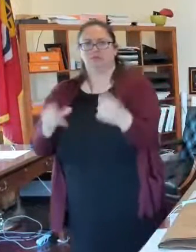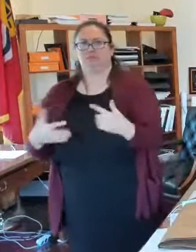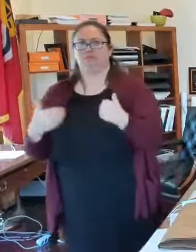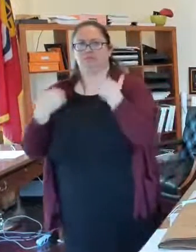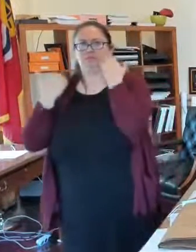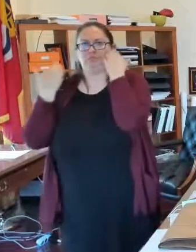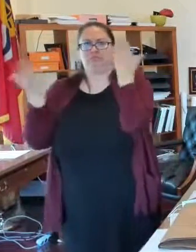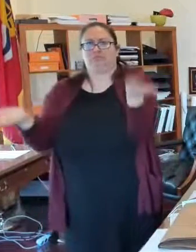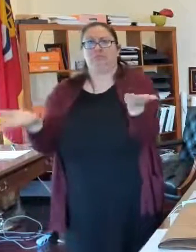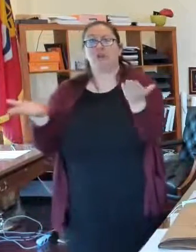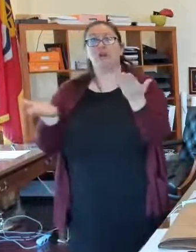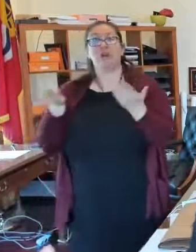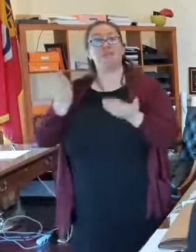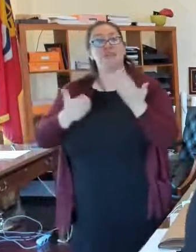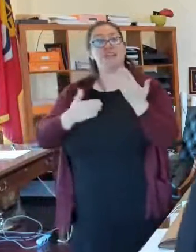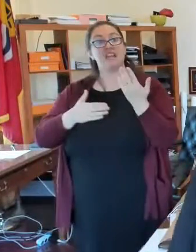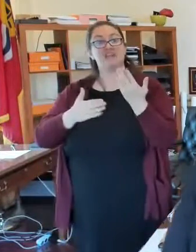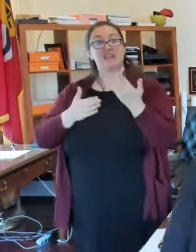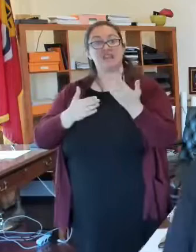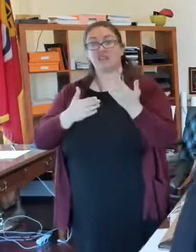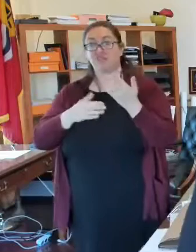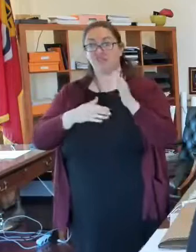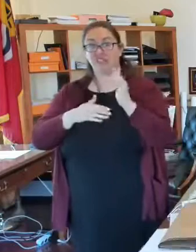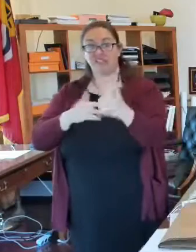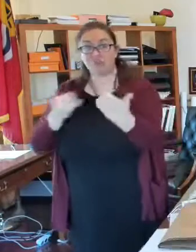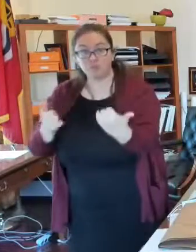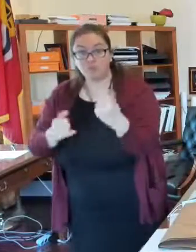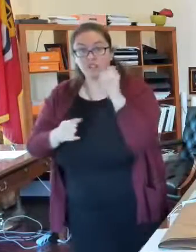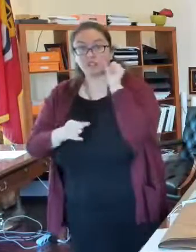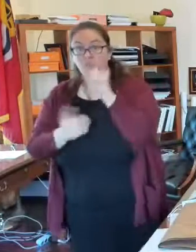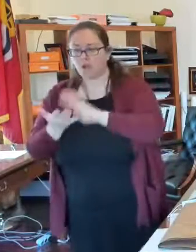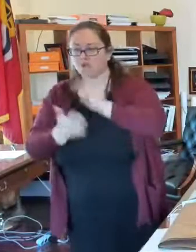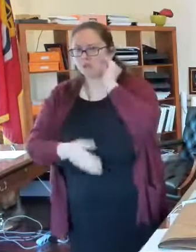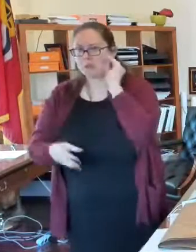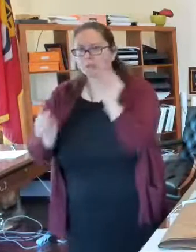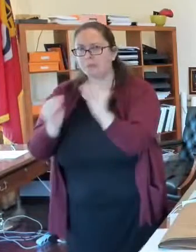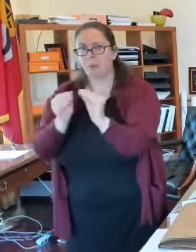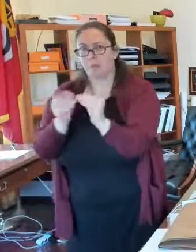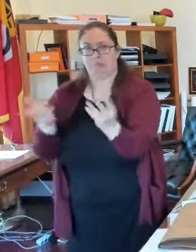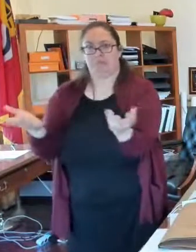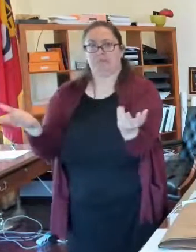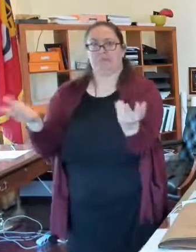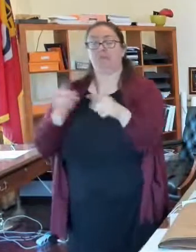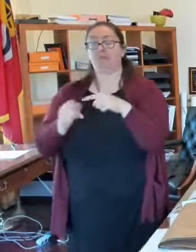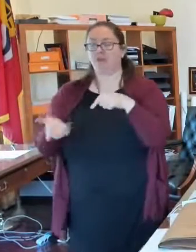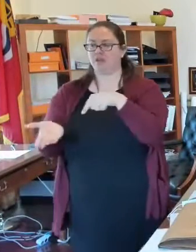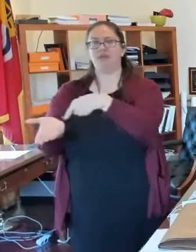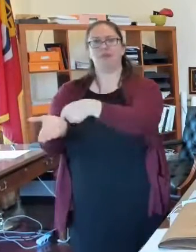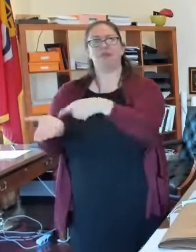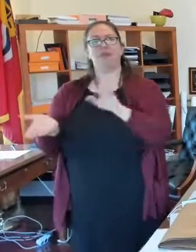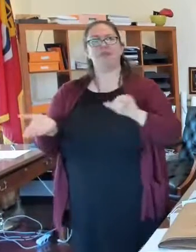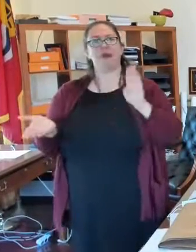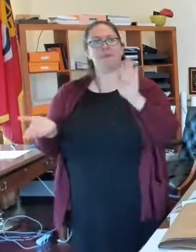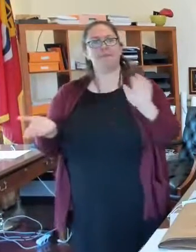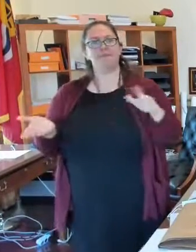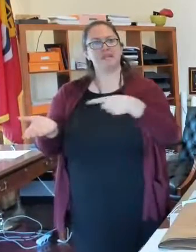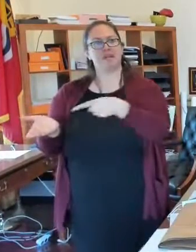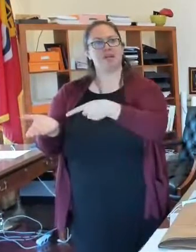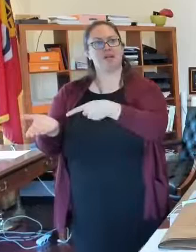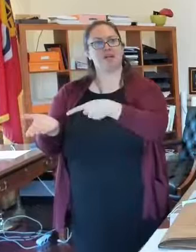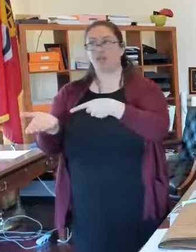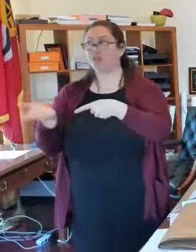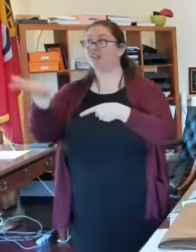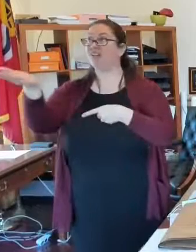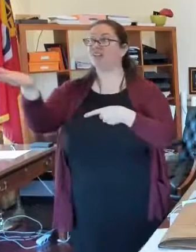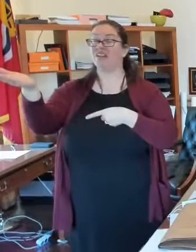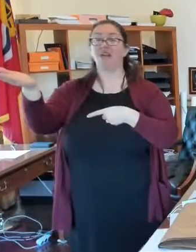We'll know something by the end of the day or tomorrow on that. But the bill that is on the president's desk right now